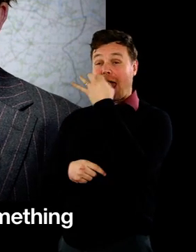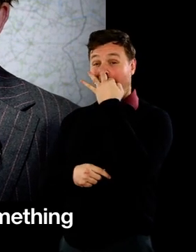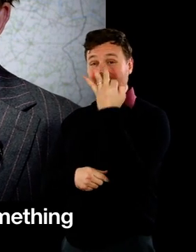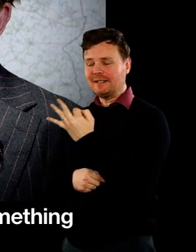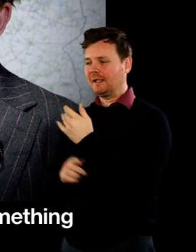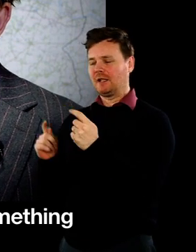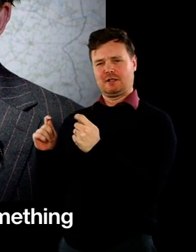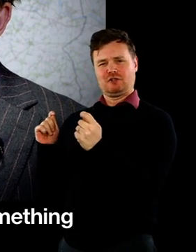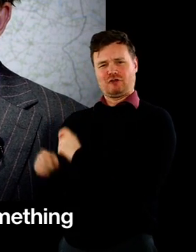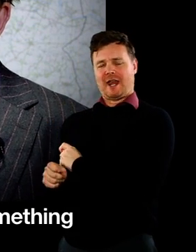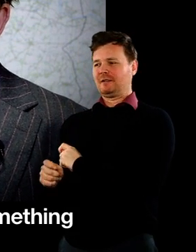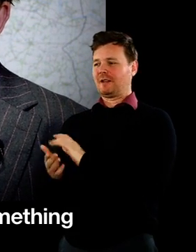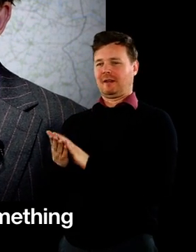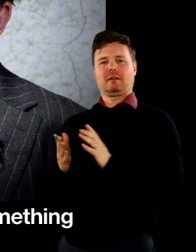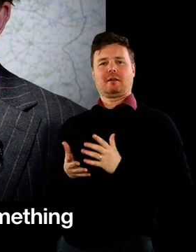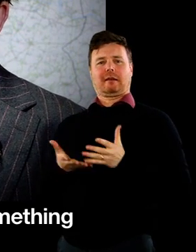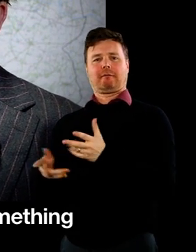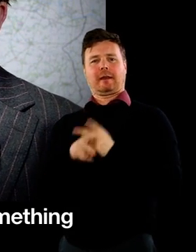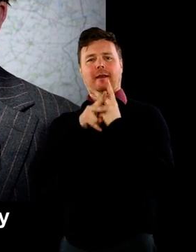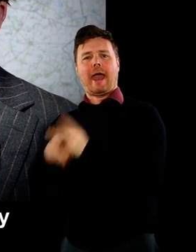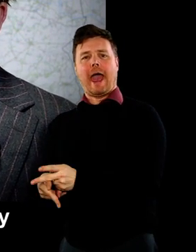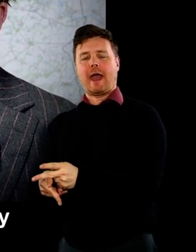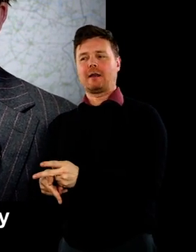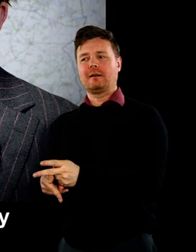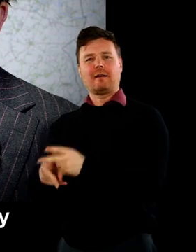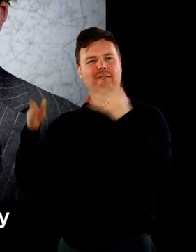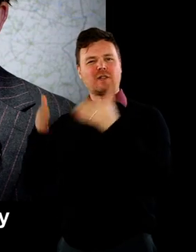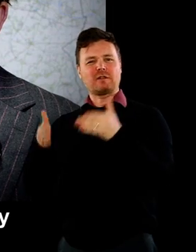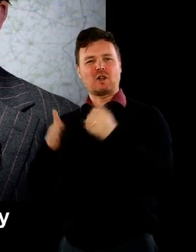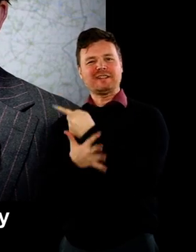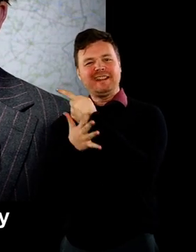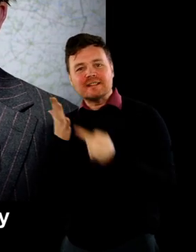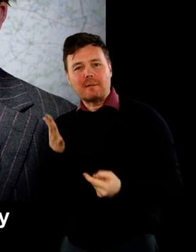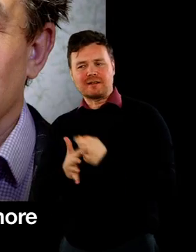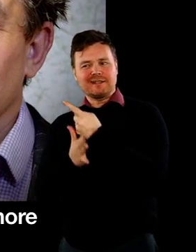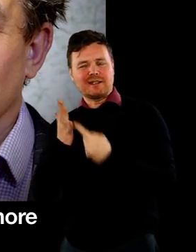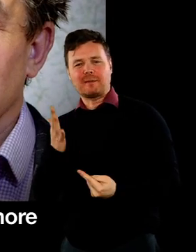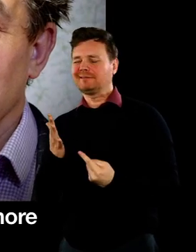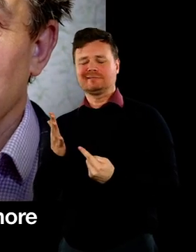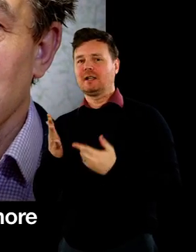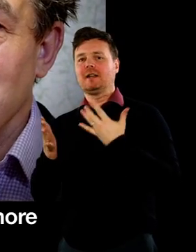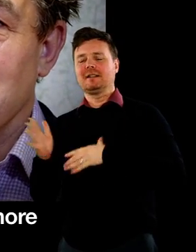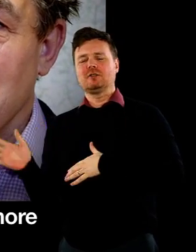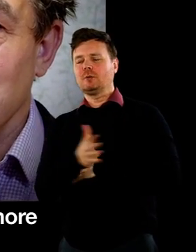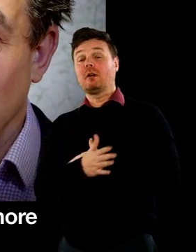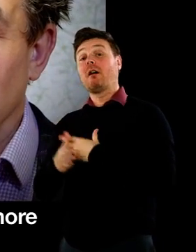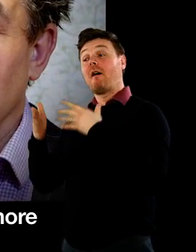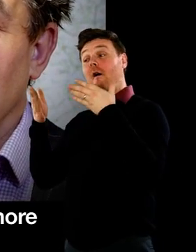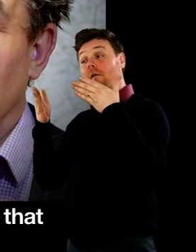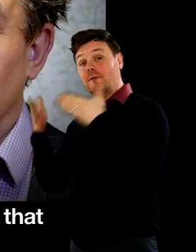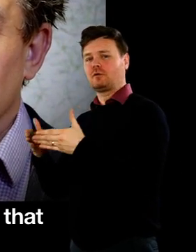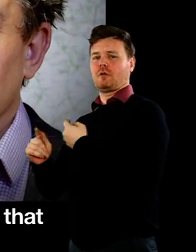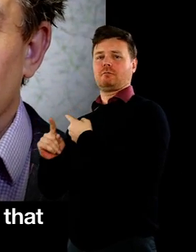often offering a care package or something which is focused on disability. We've got to focus much, much